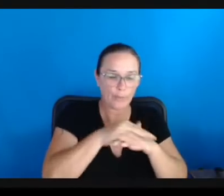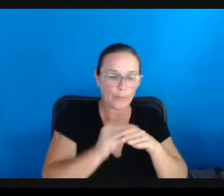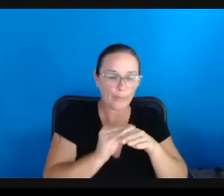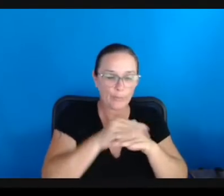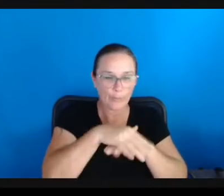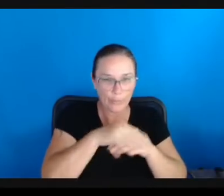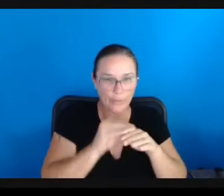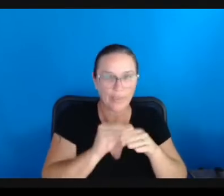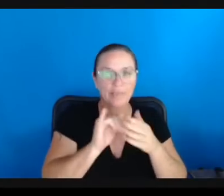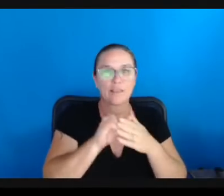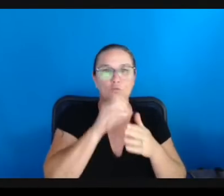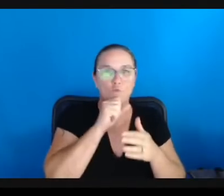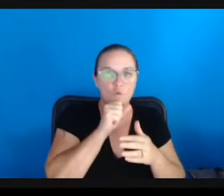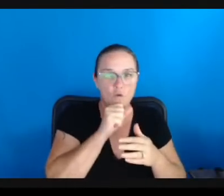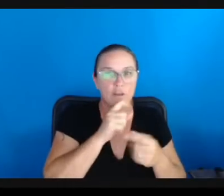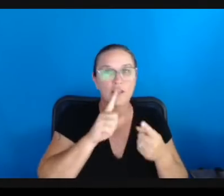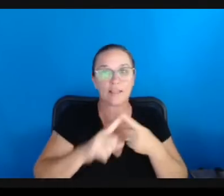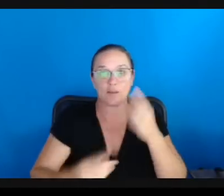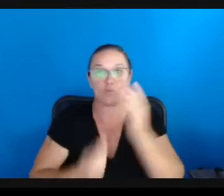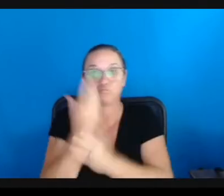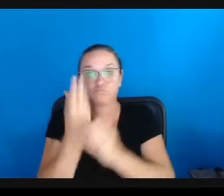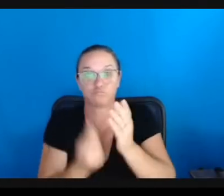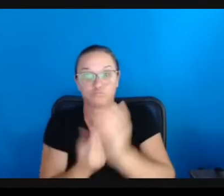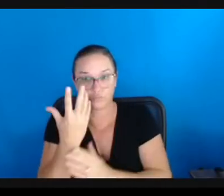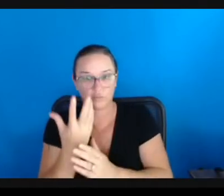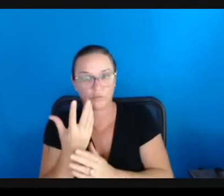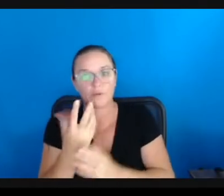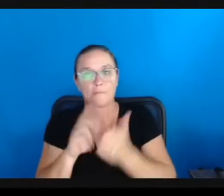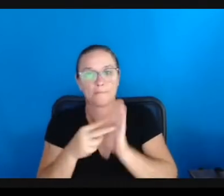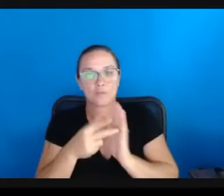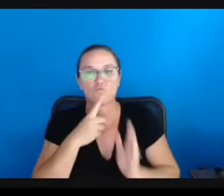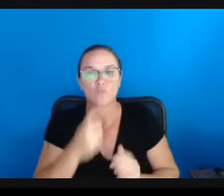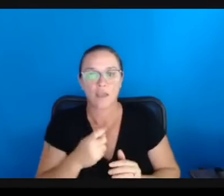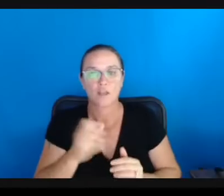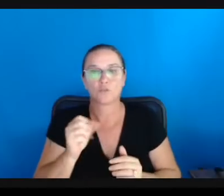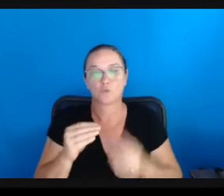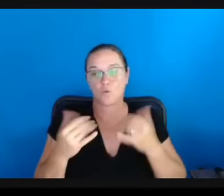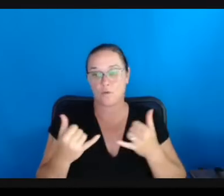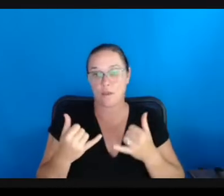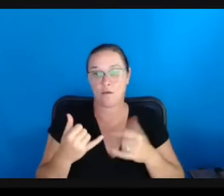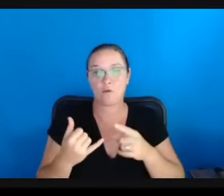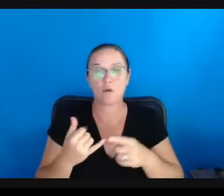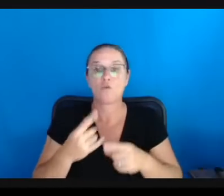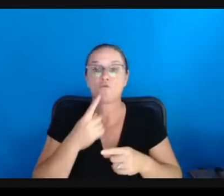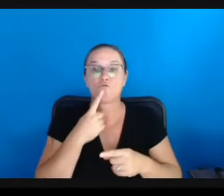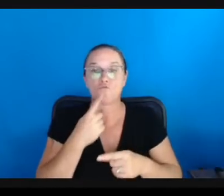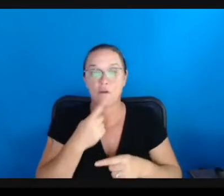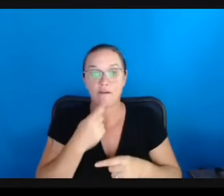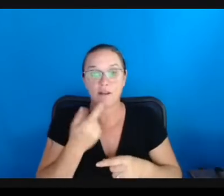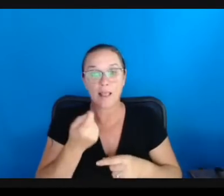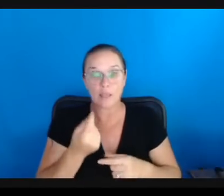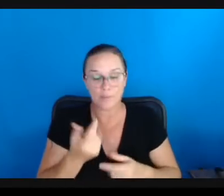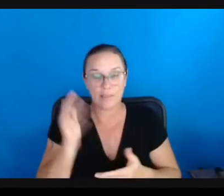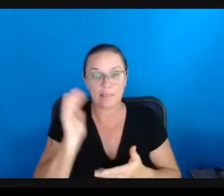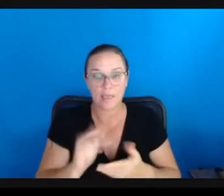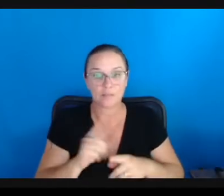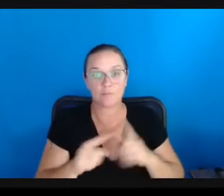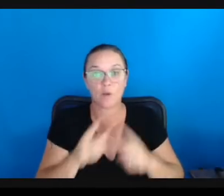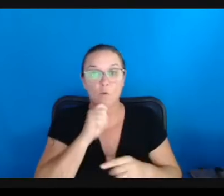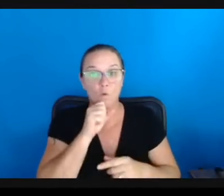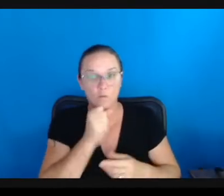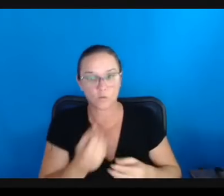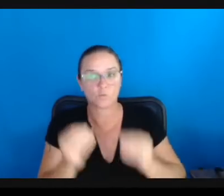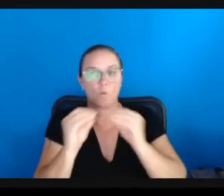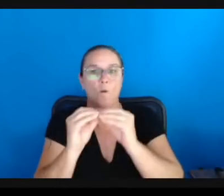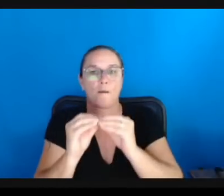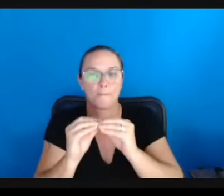of time until the red begins. So you can see here our red was a little bit shorter, but our orange was a little bit longer in our buildup,